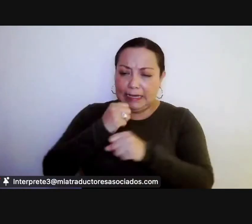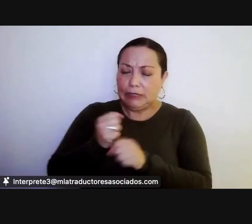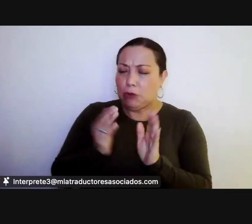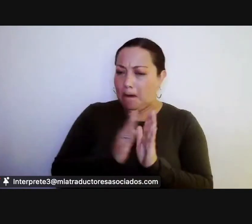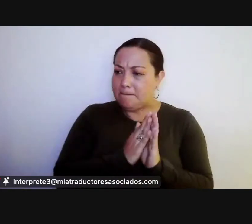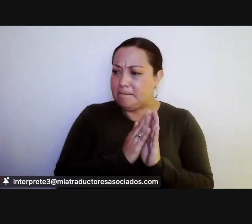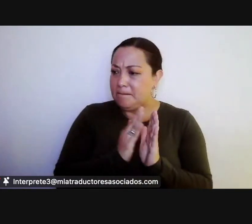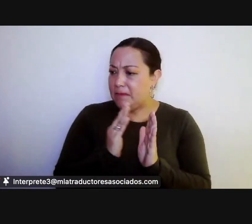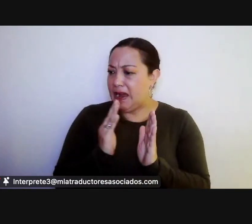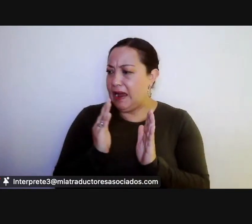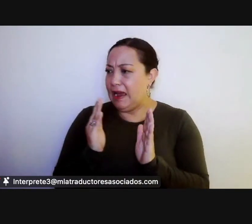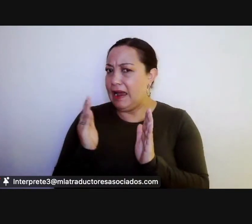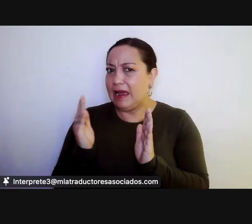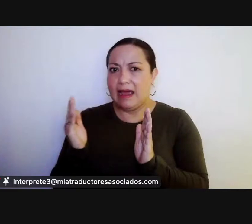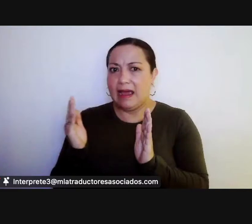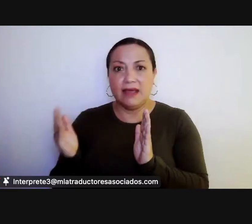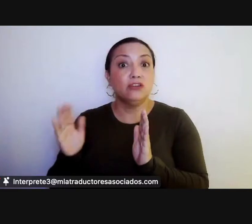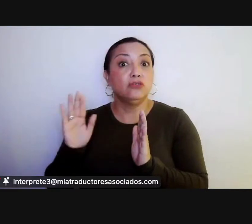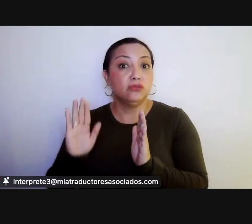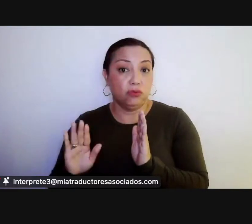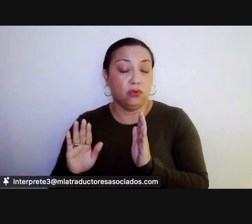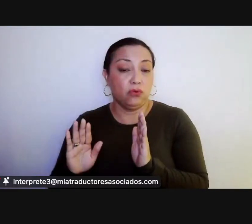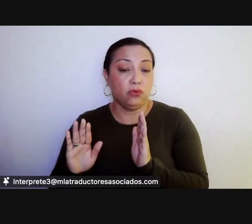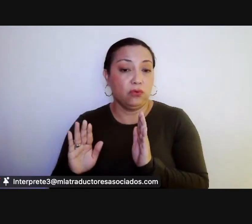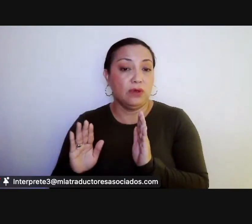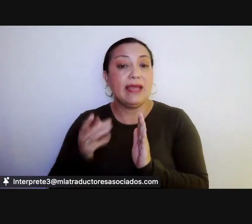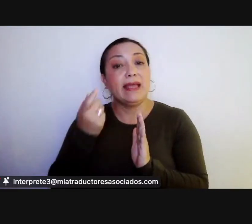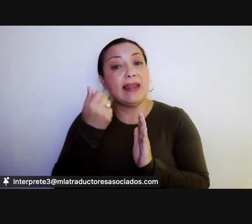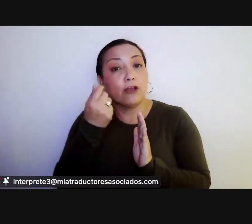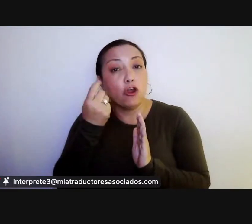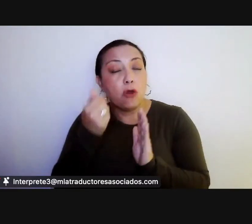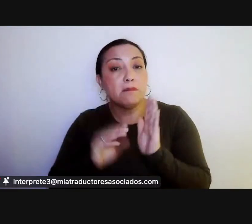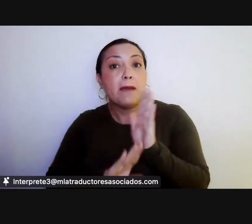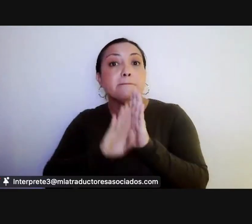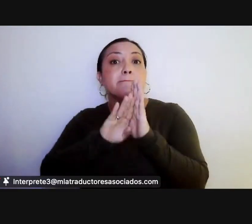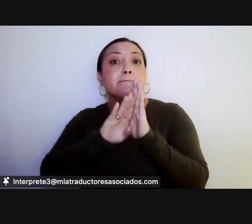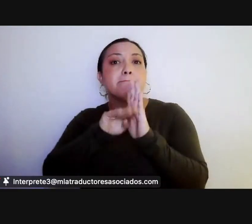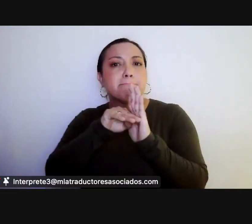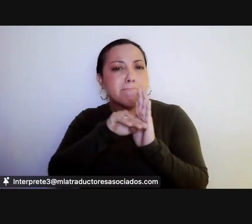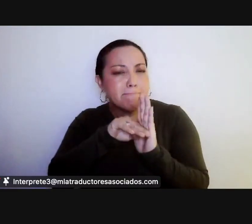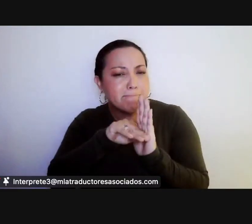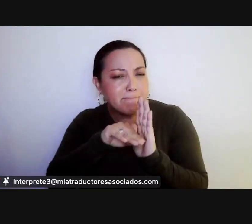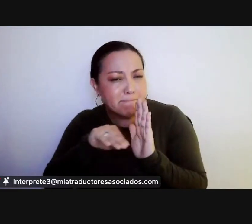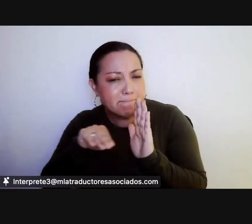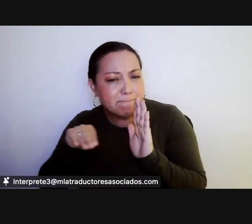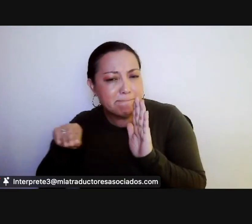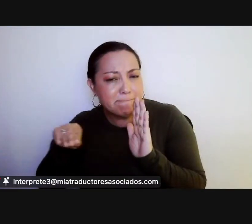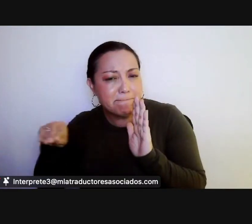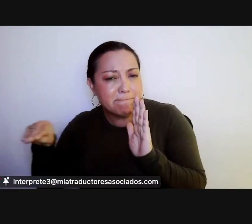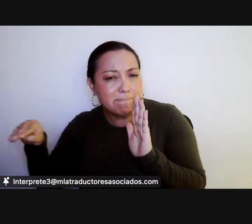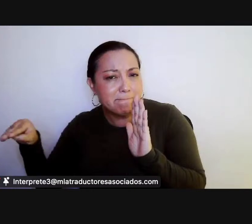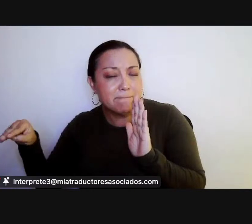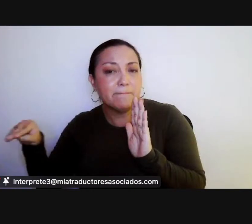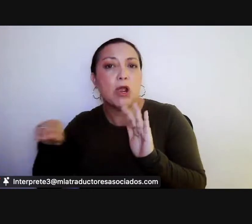year, the deceleration of the economic activity in the